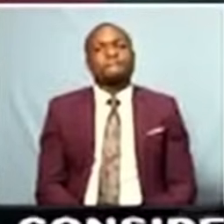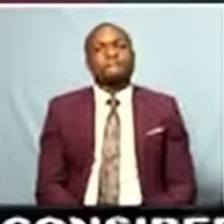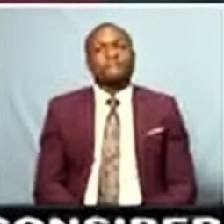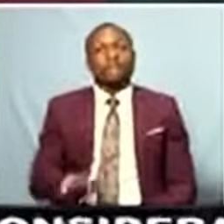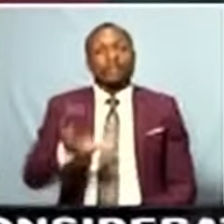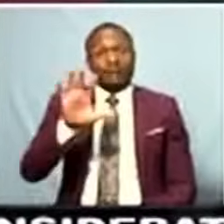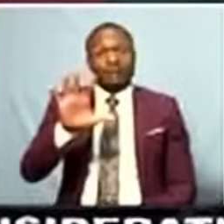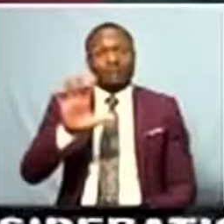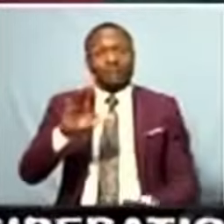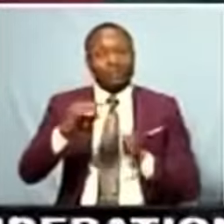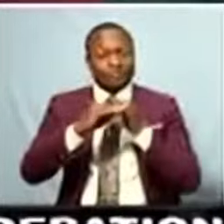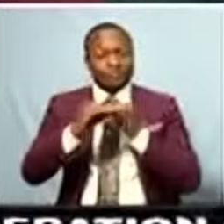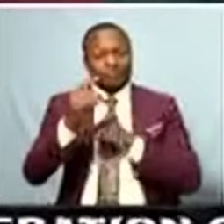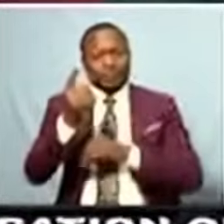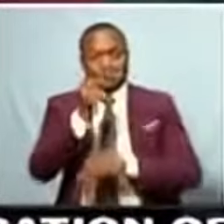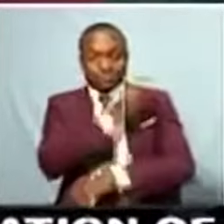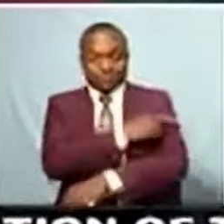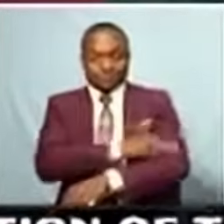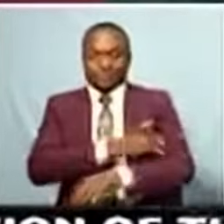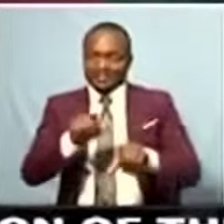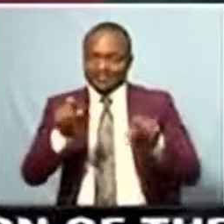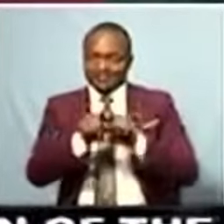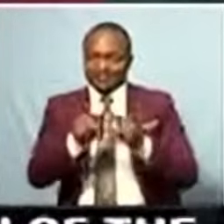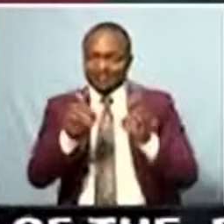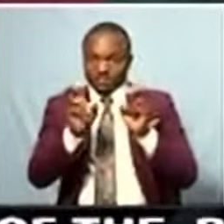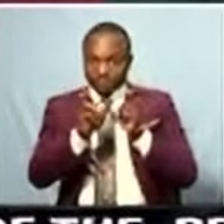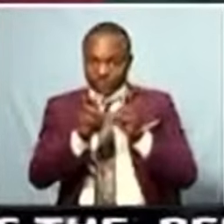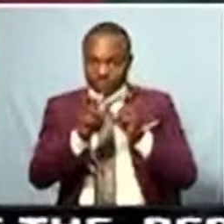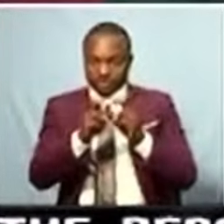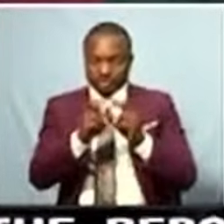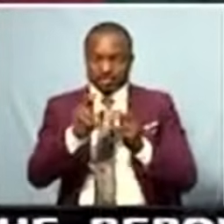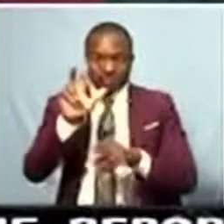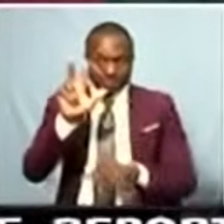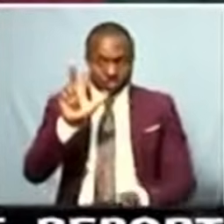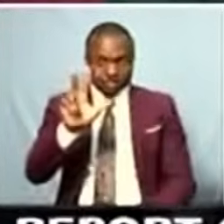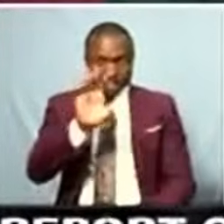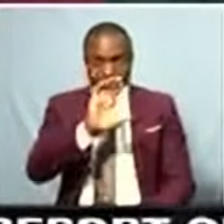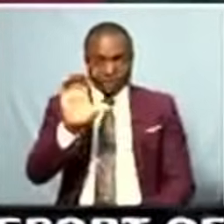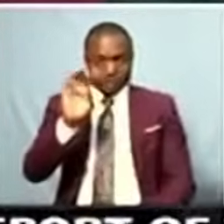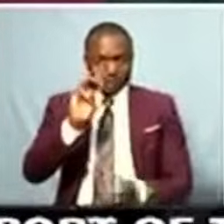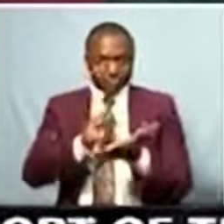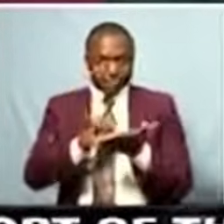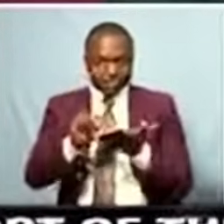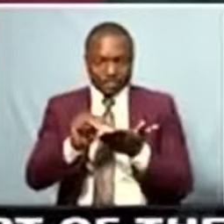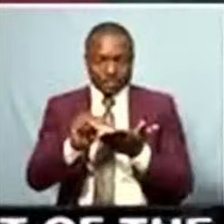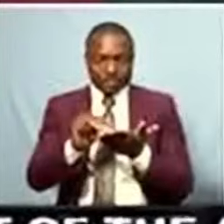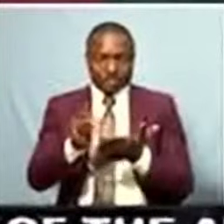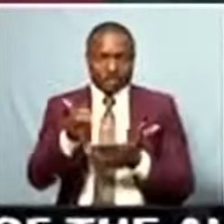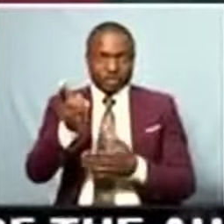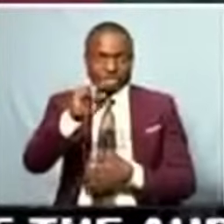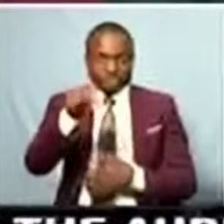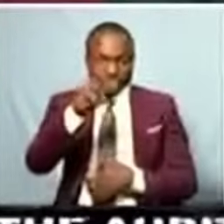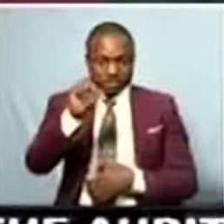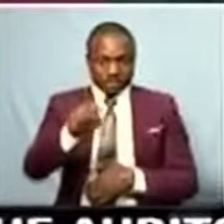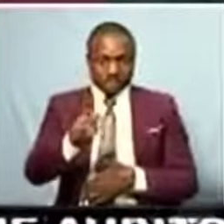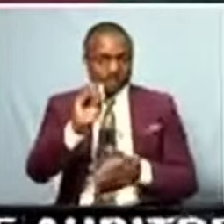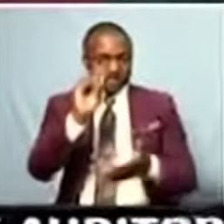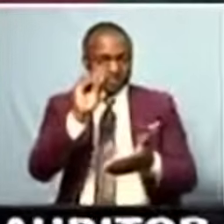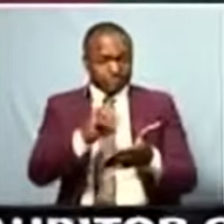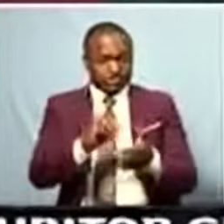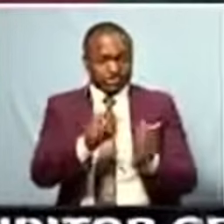level 1 hospitals in the same contract, all of which was $300 million put together.